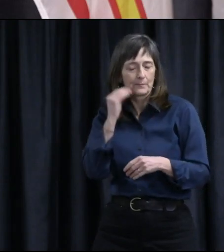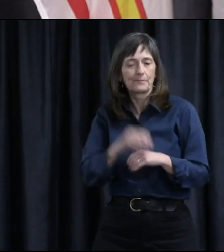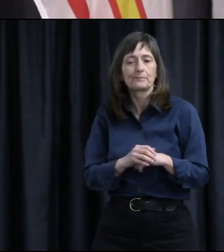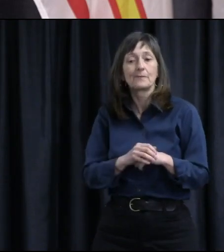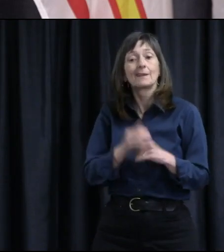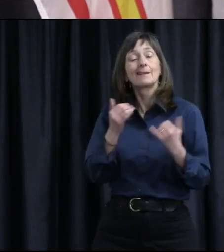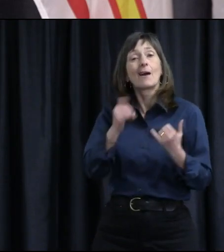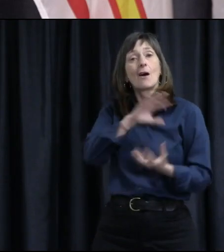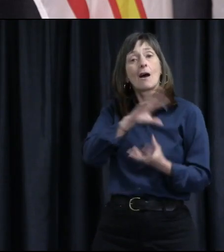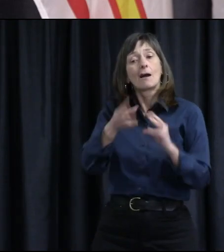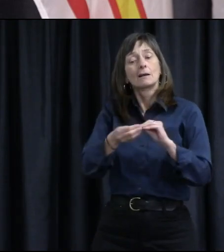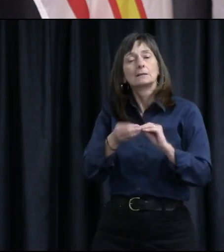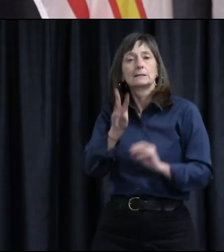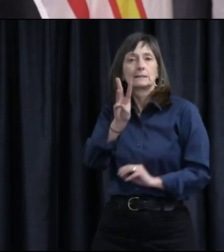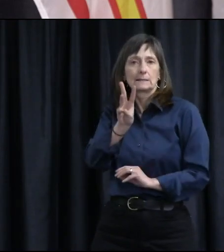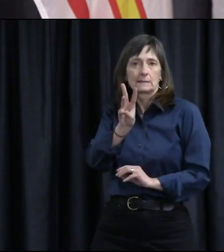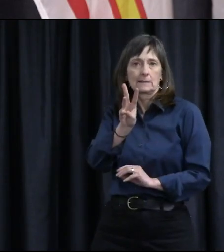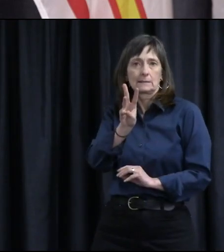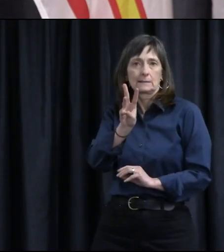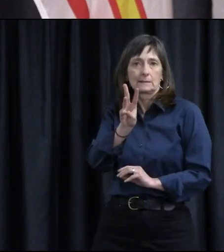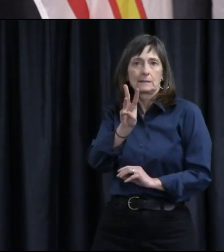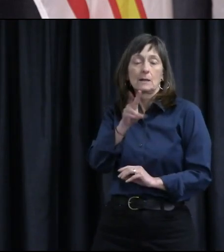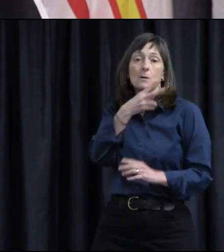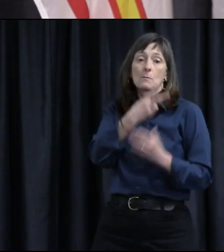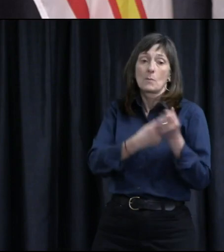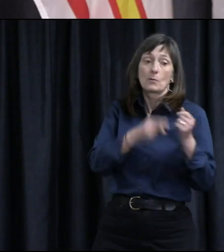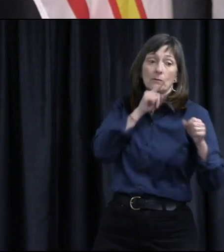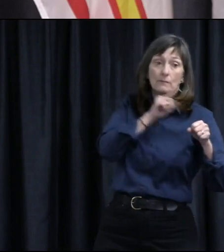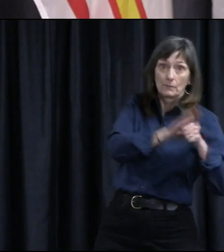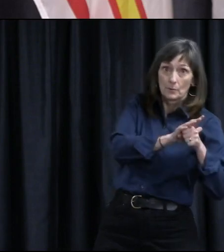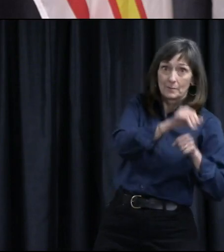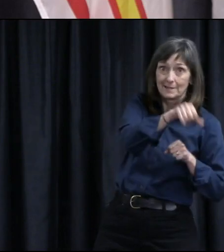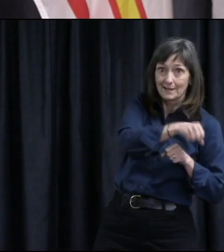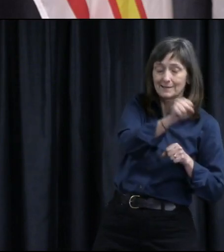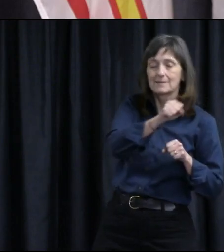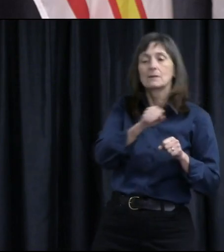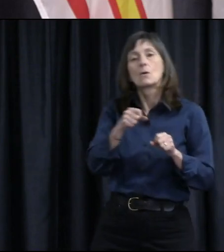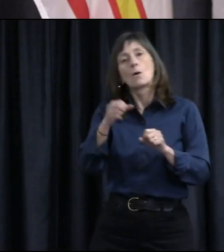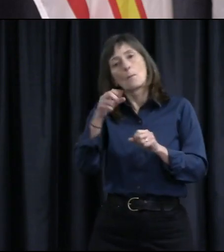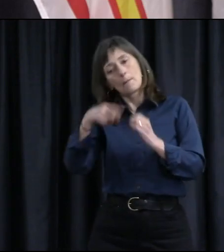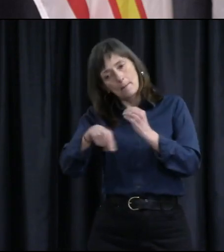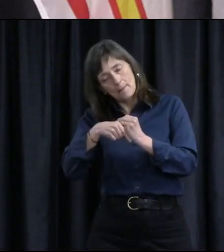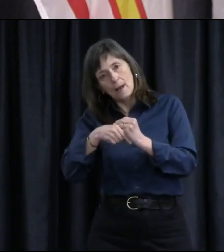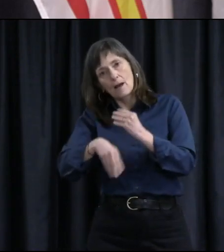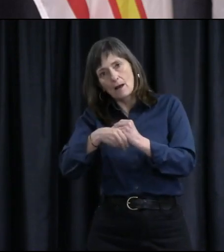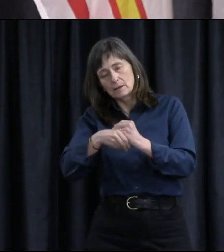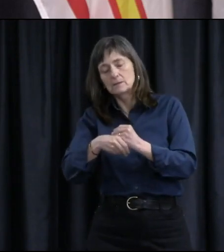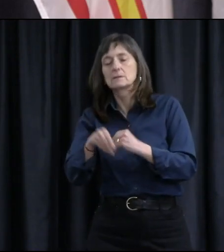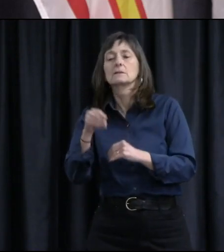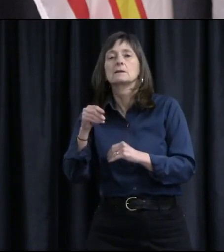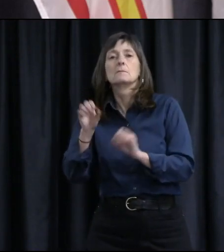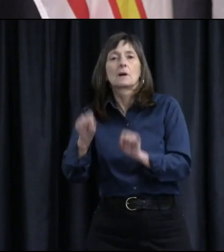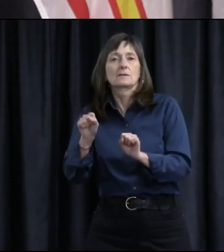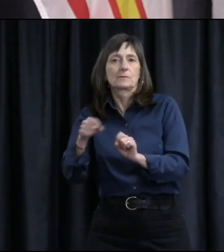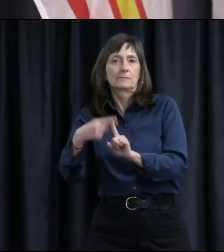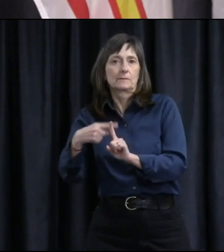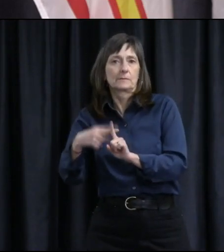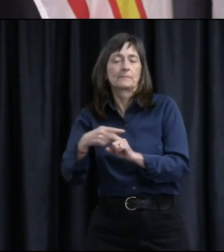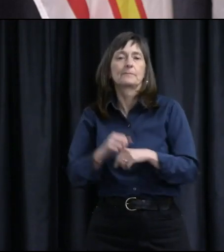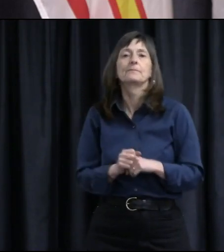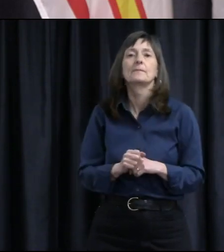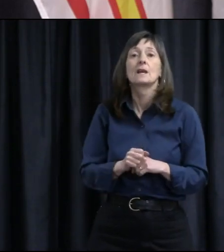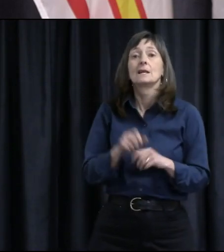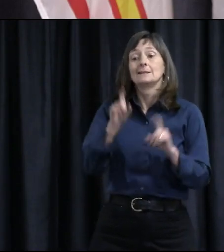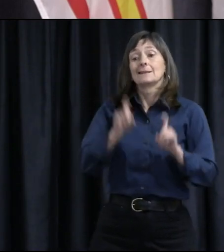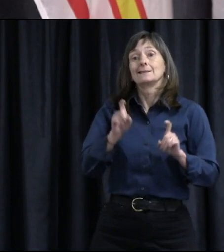to 6 confirmed or presumptive positive cases. In Newfoundland and Labrador, there have been 901